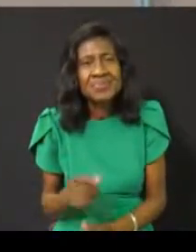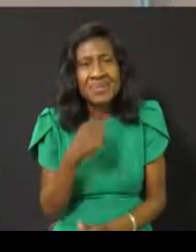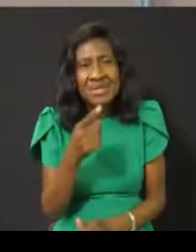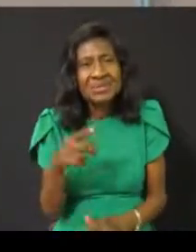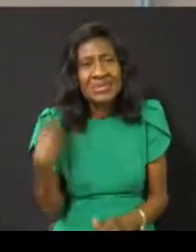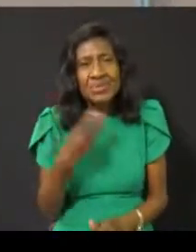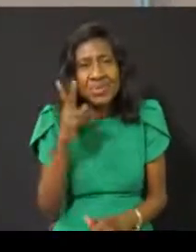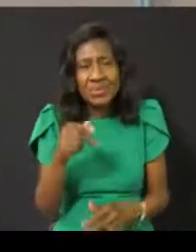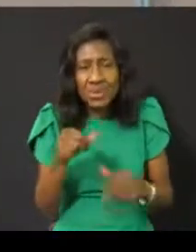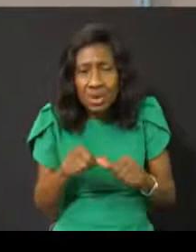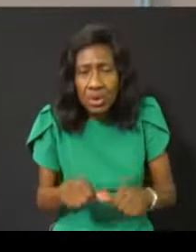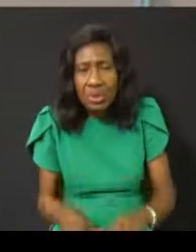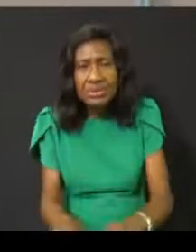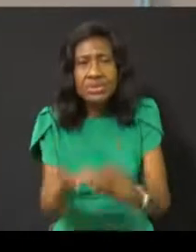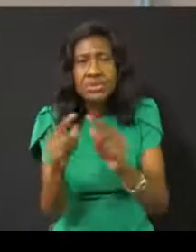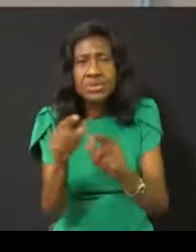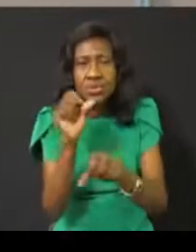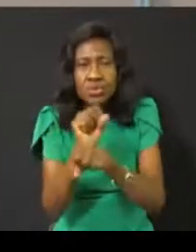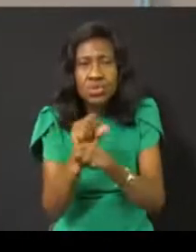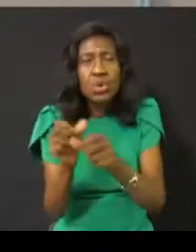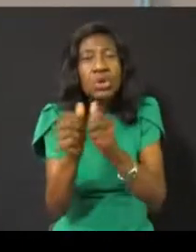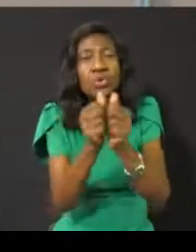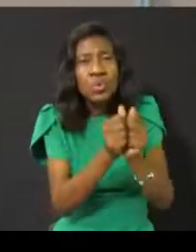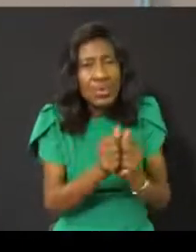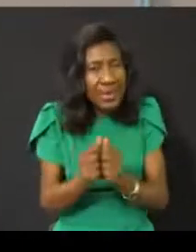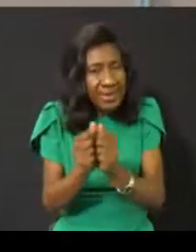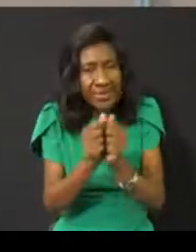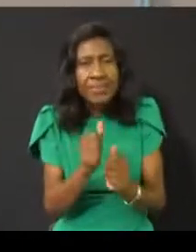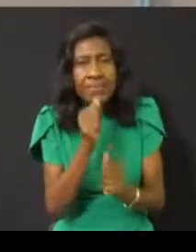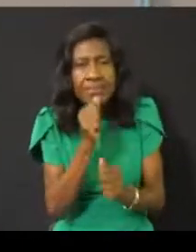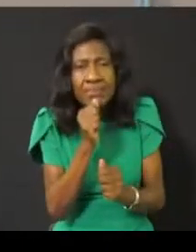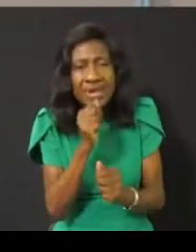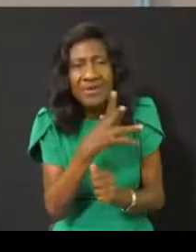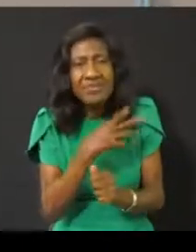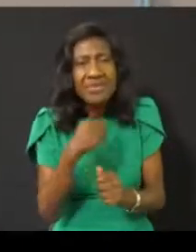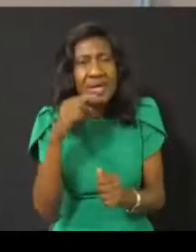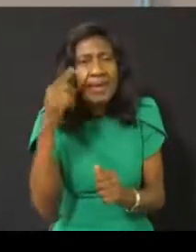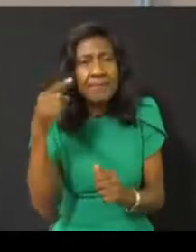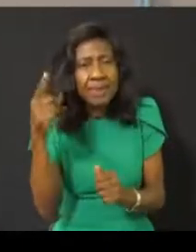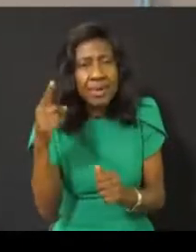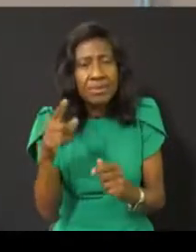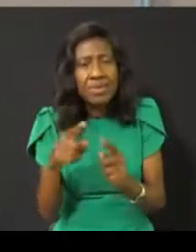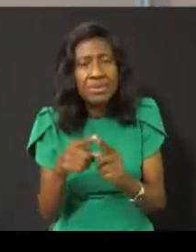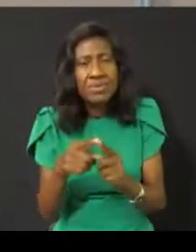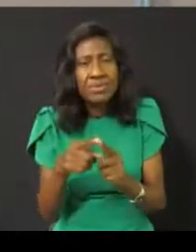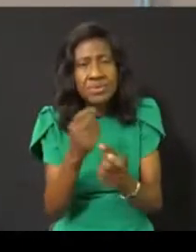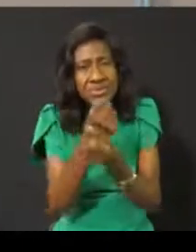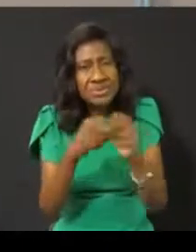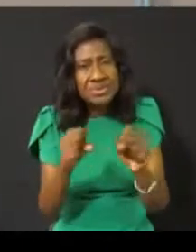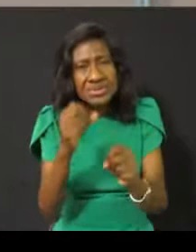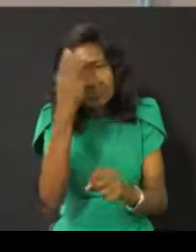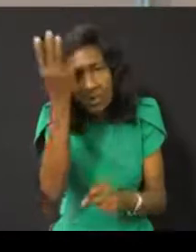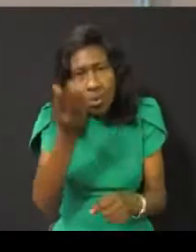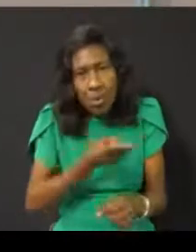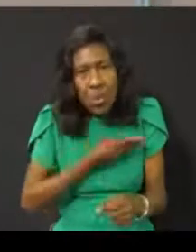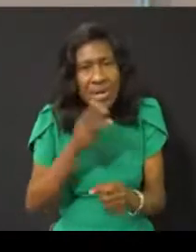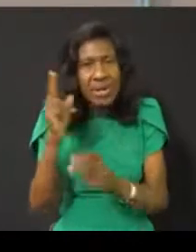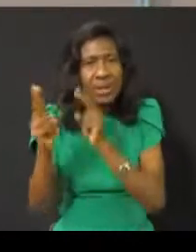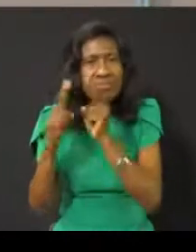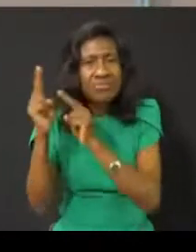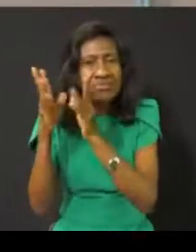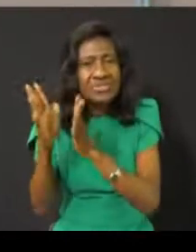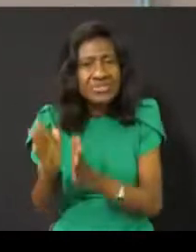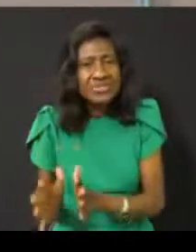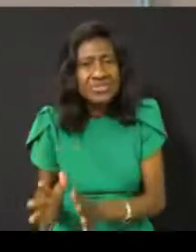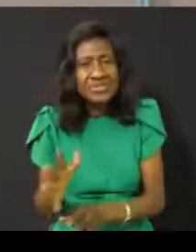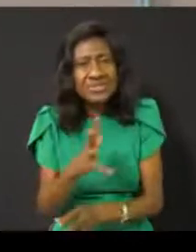to work closely together to fine-tune the preparations to safely welcome visitors and greet them with our